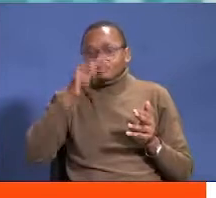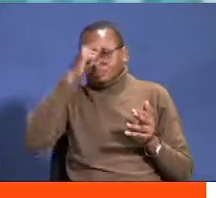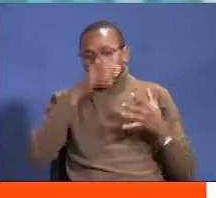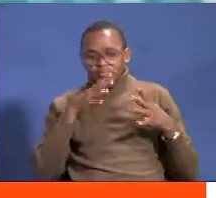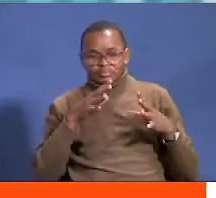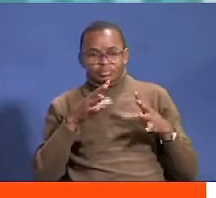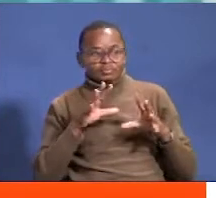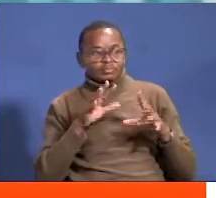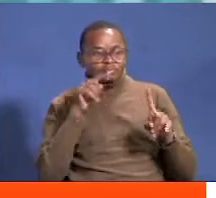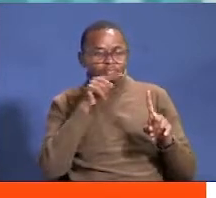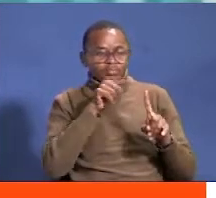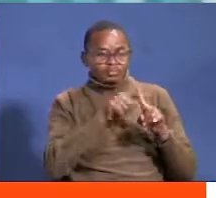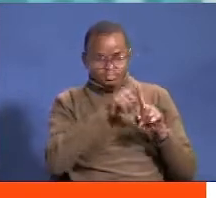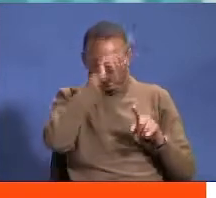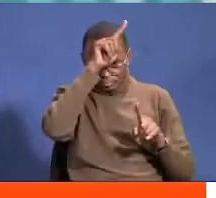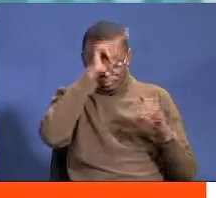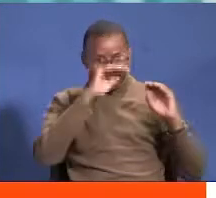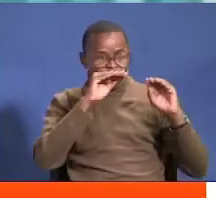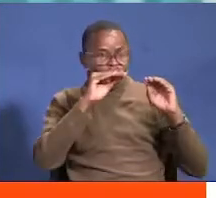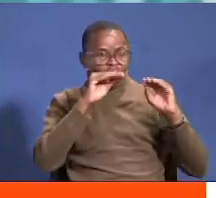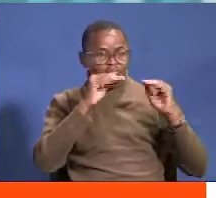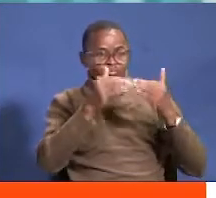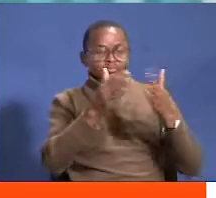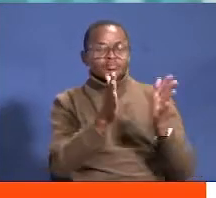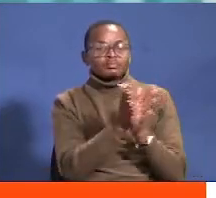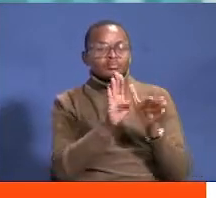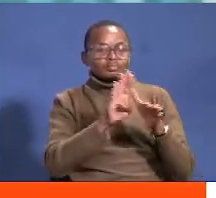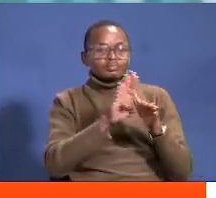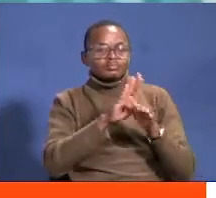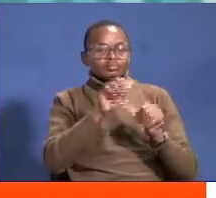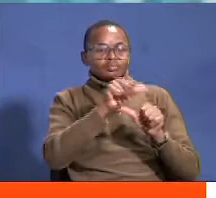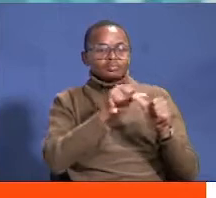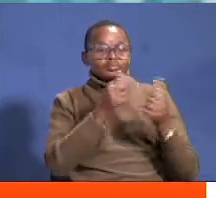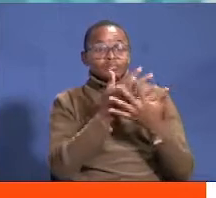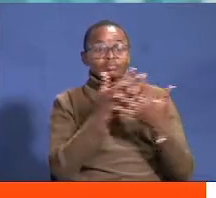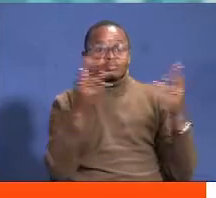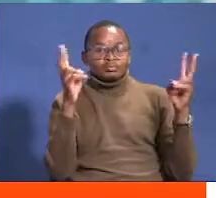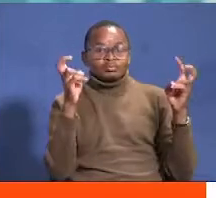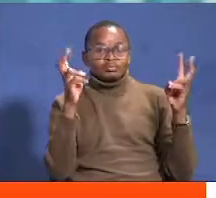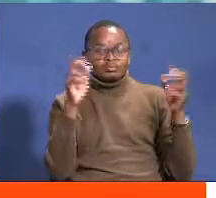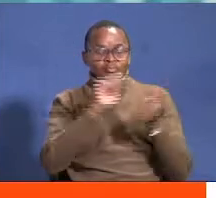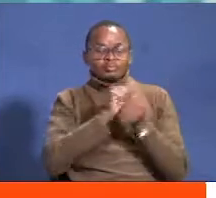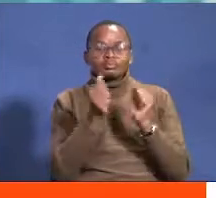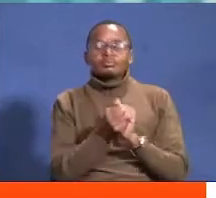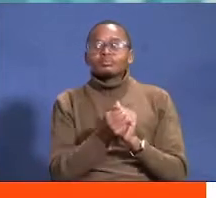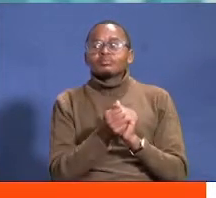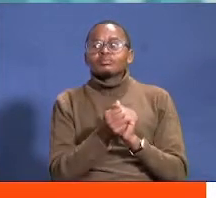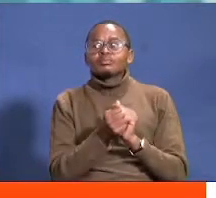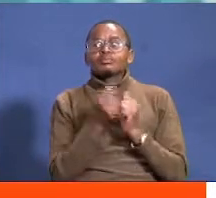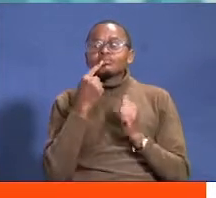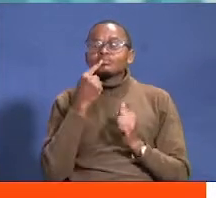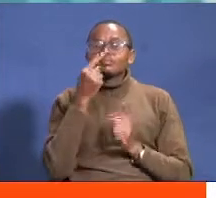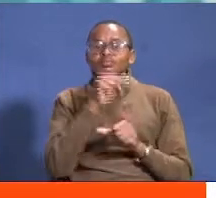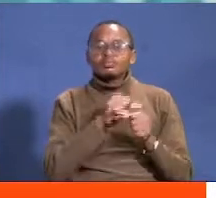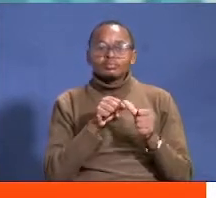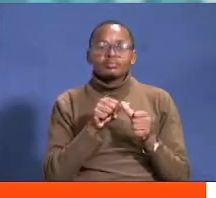go on the grassroots. They now educate the community members about some of these issues of climate change. They are told